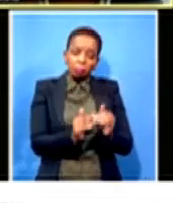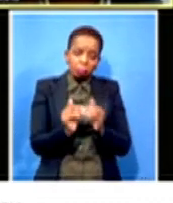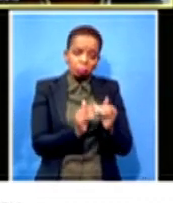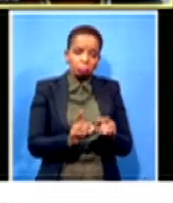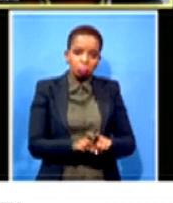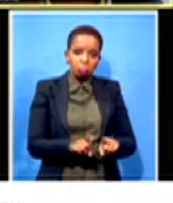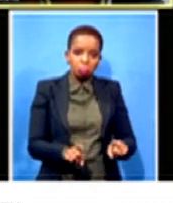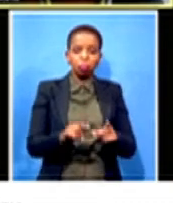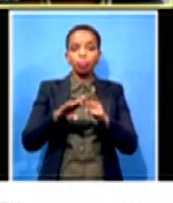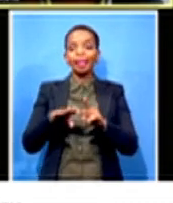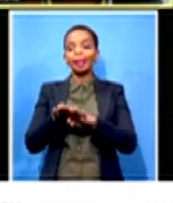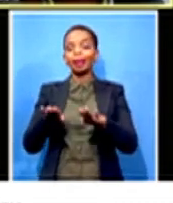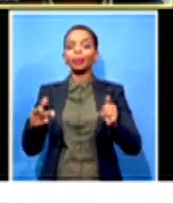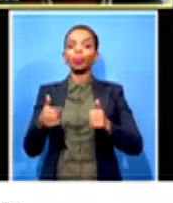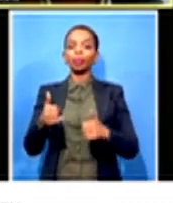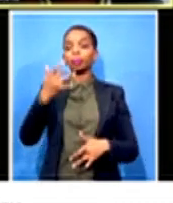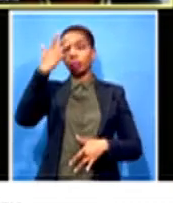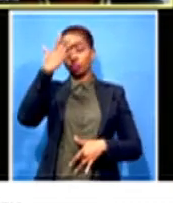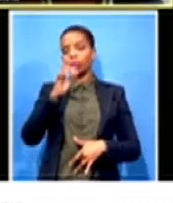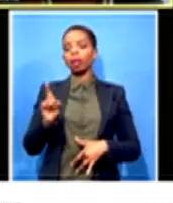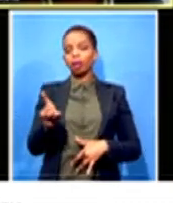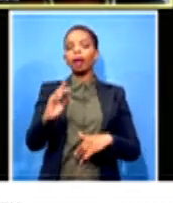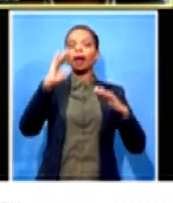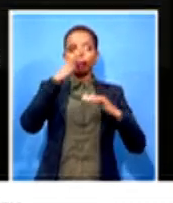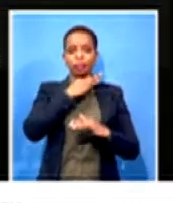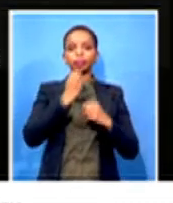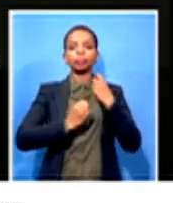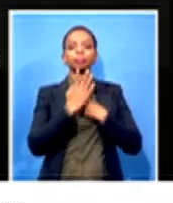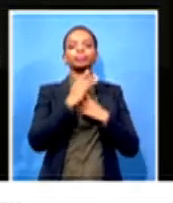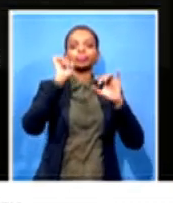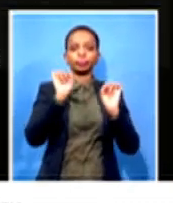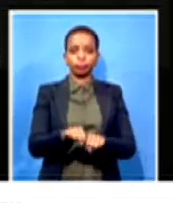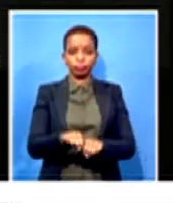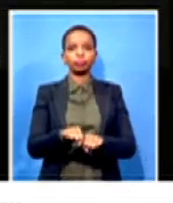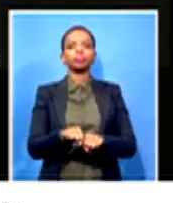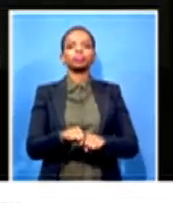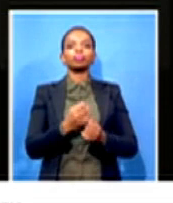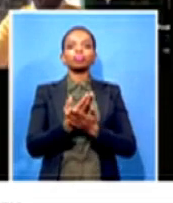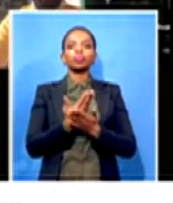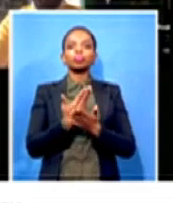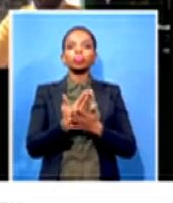risk for getting COVID-19 and therefore more severe disease. I will stop there.